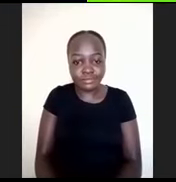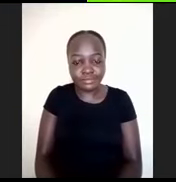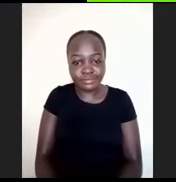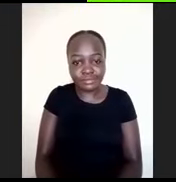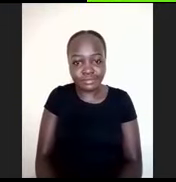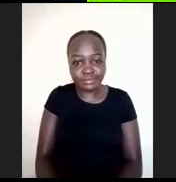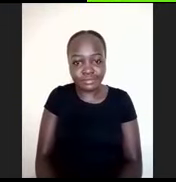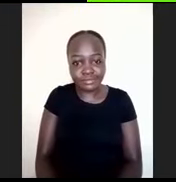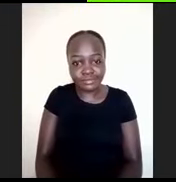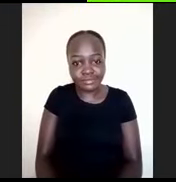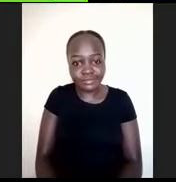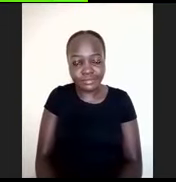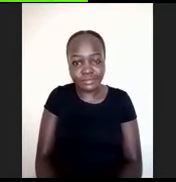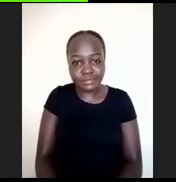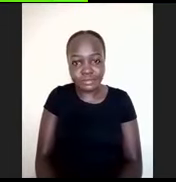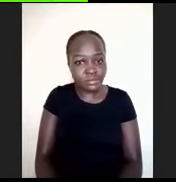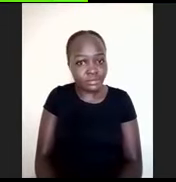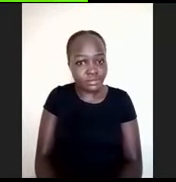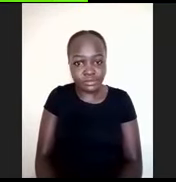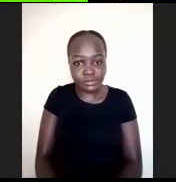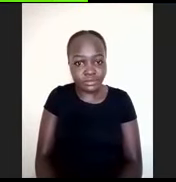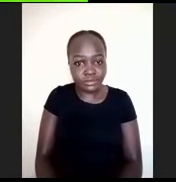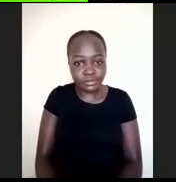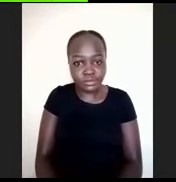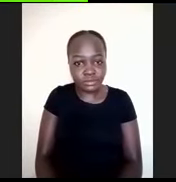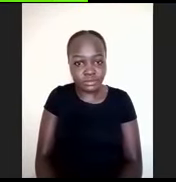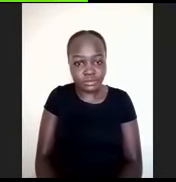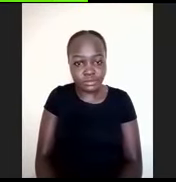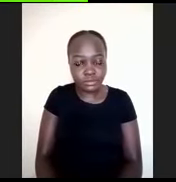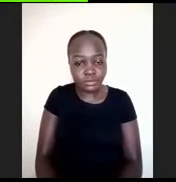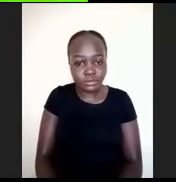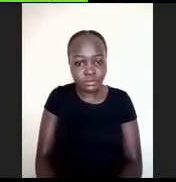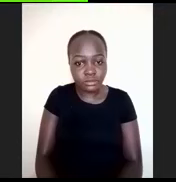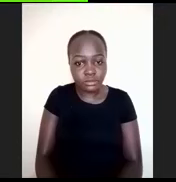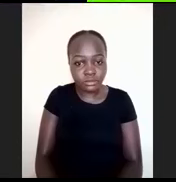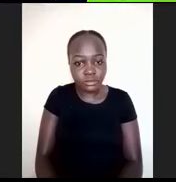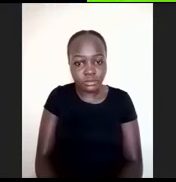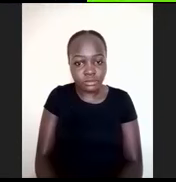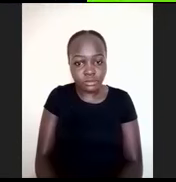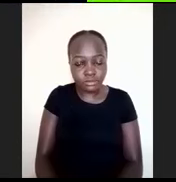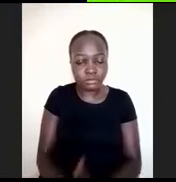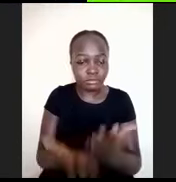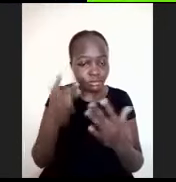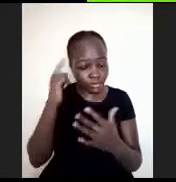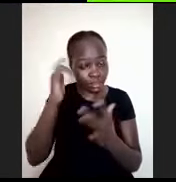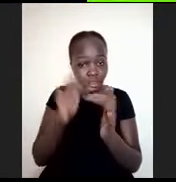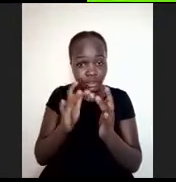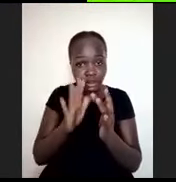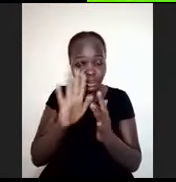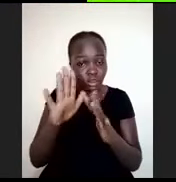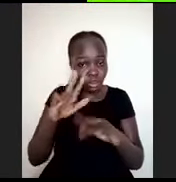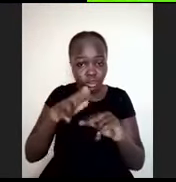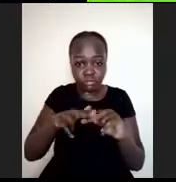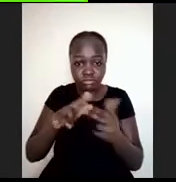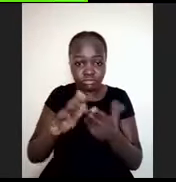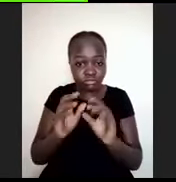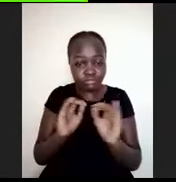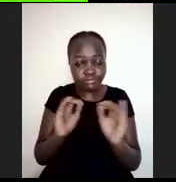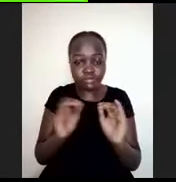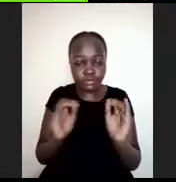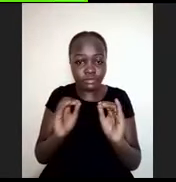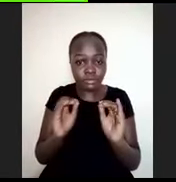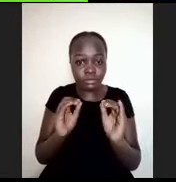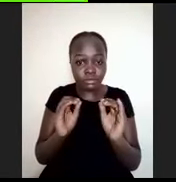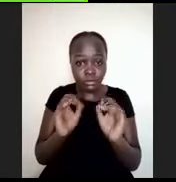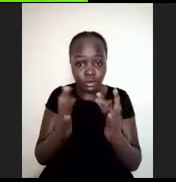God. He's telling me it's a bit unstable right here. Okay, so am I okay